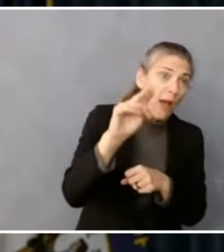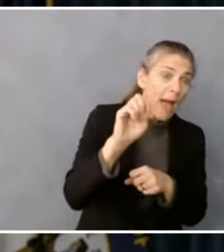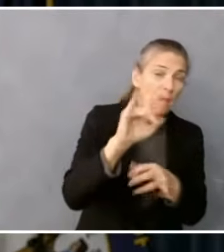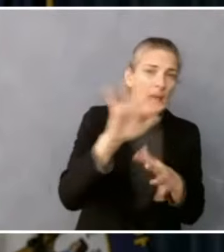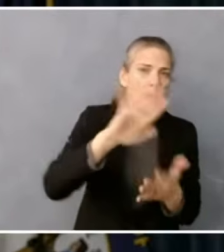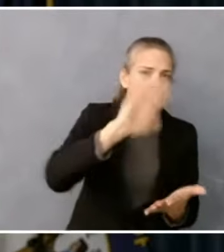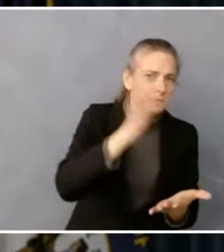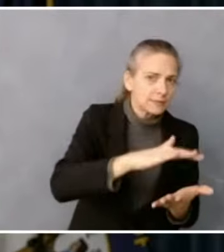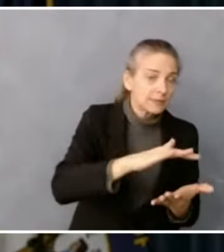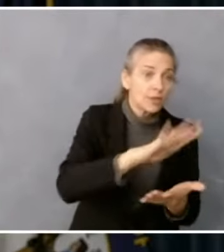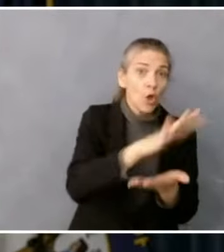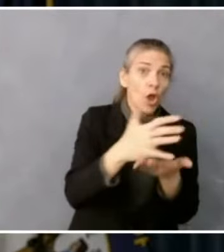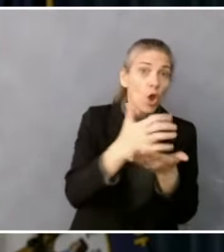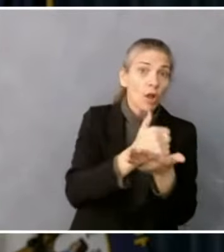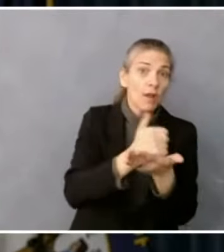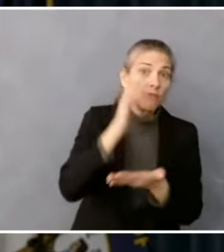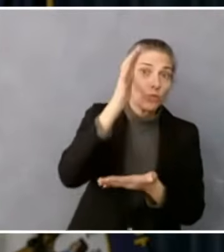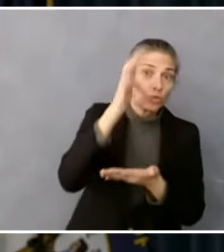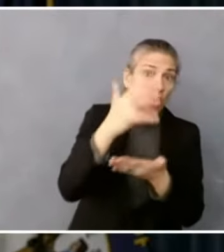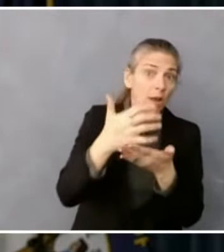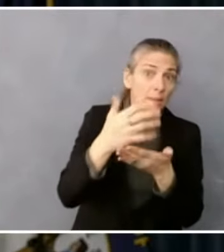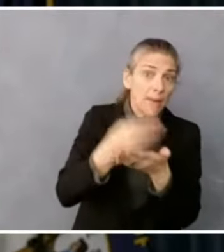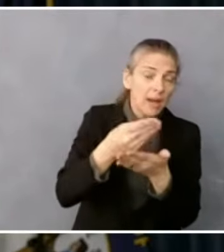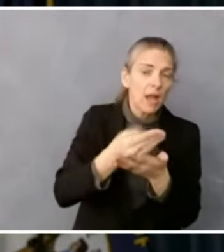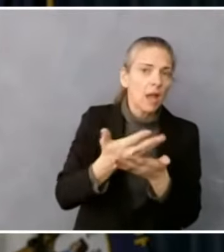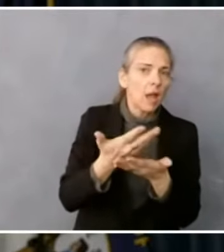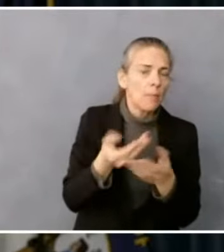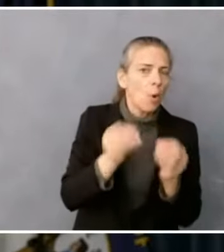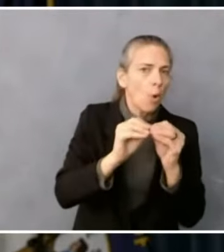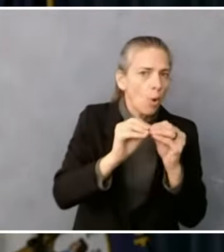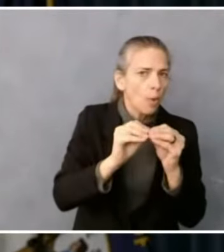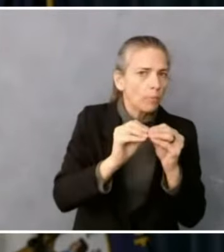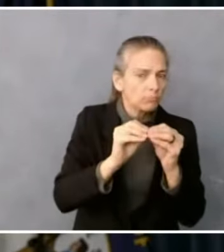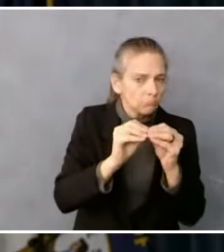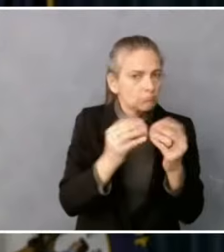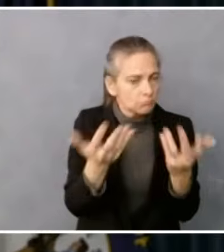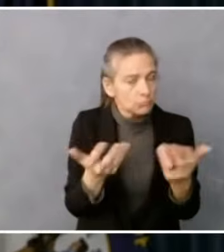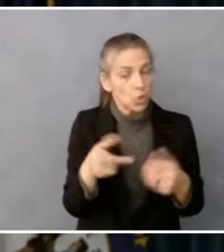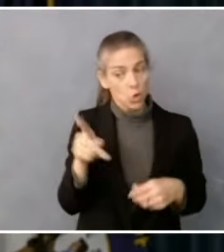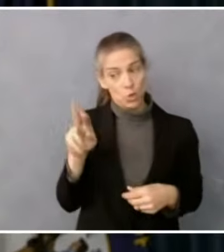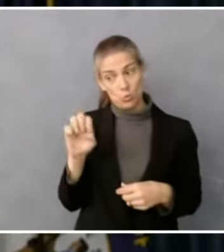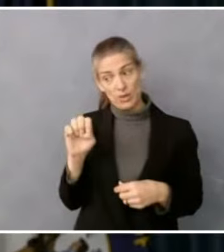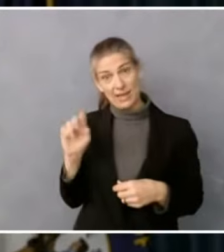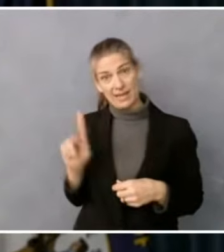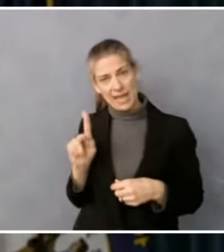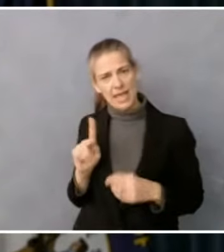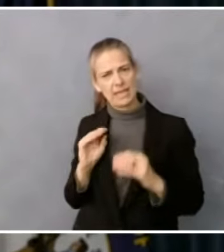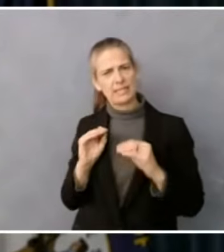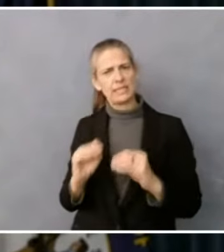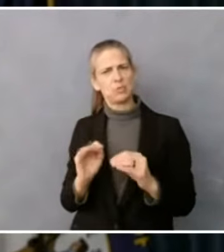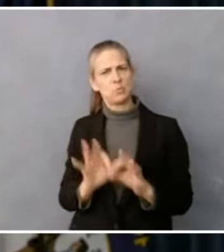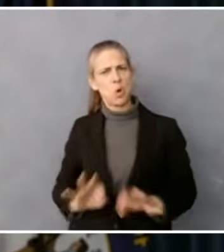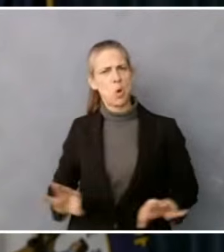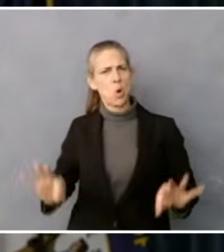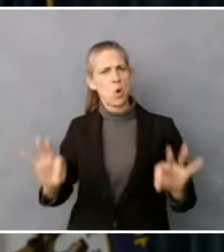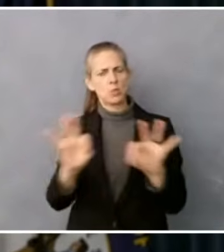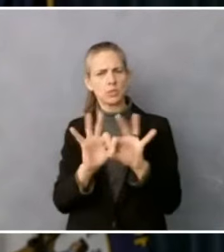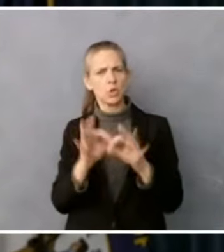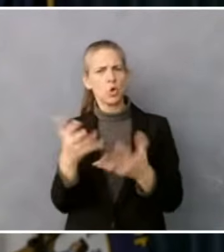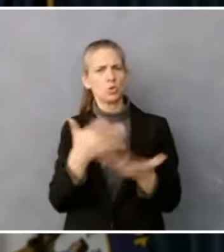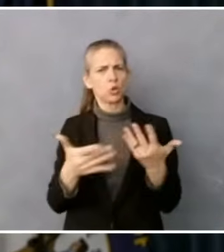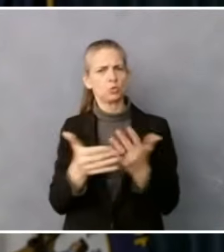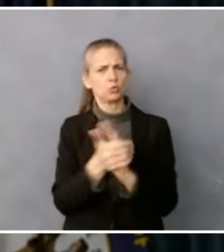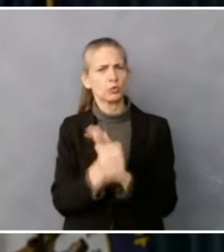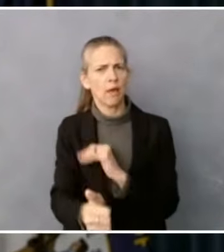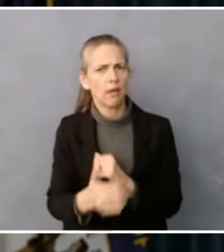income. Pre-K teaches critical social skills: how to share, how to follow